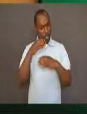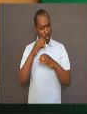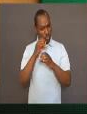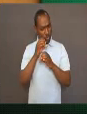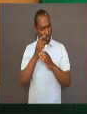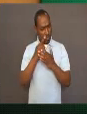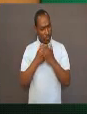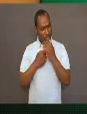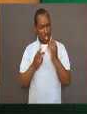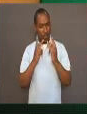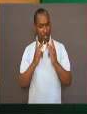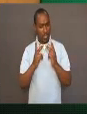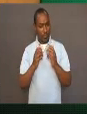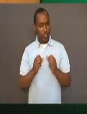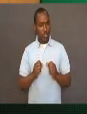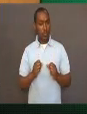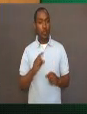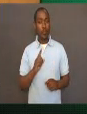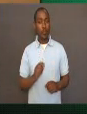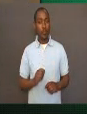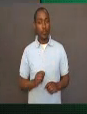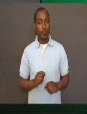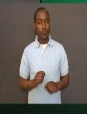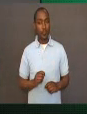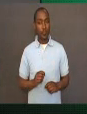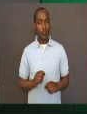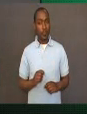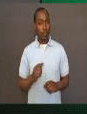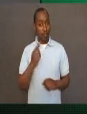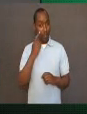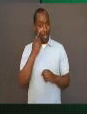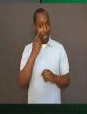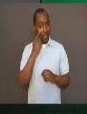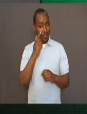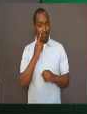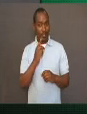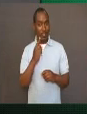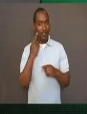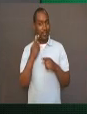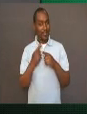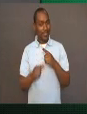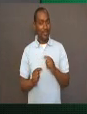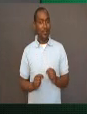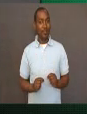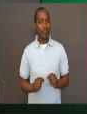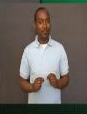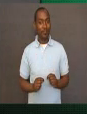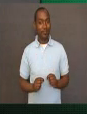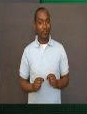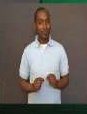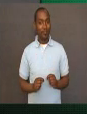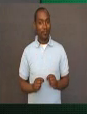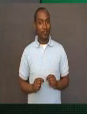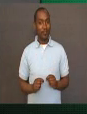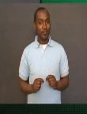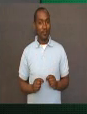microscopic living organism. They cannot be seen with the unaided